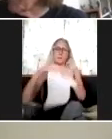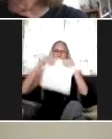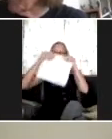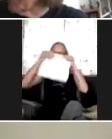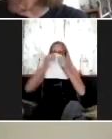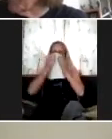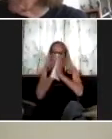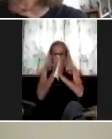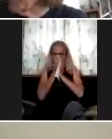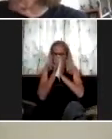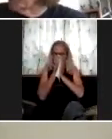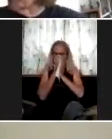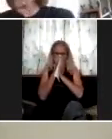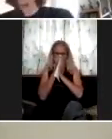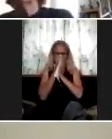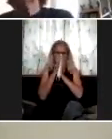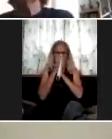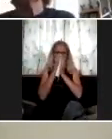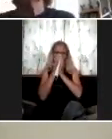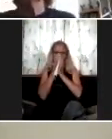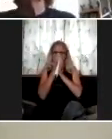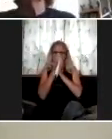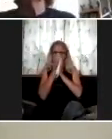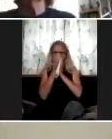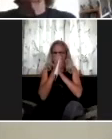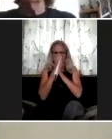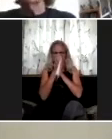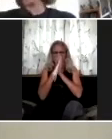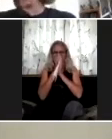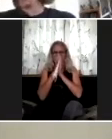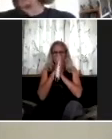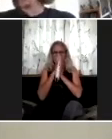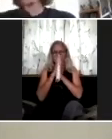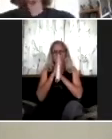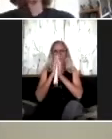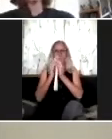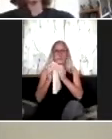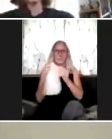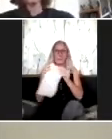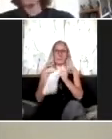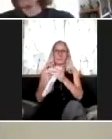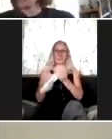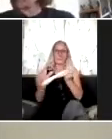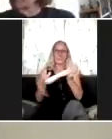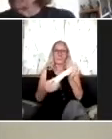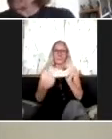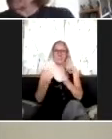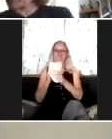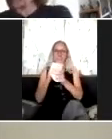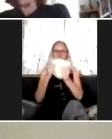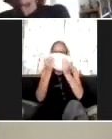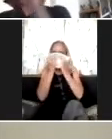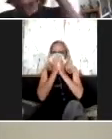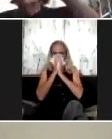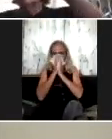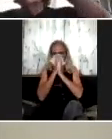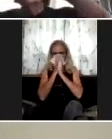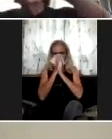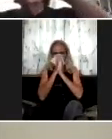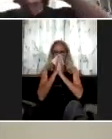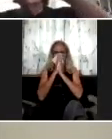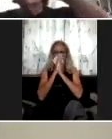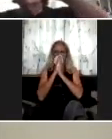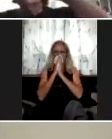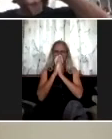their purpose? And we will come to that later. So if mankind is ruling this planet,